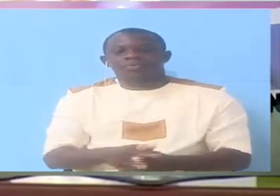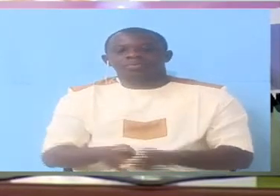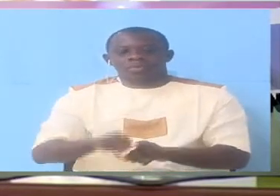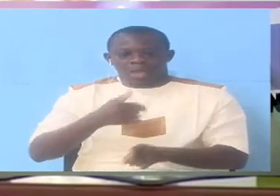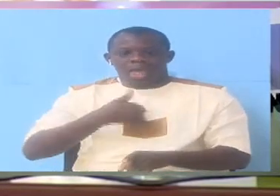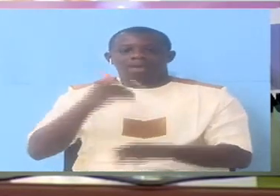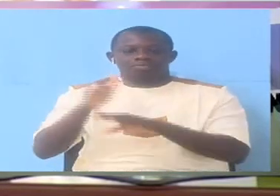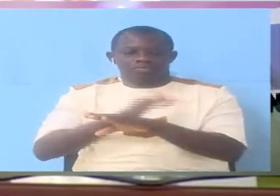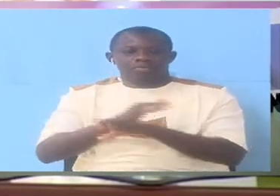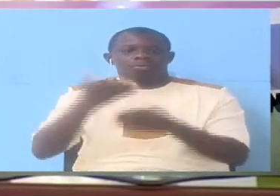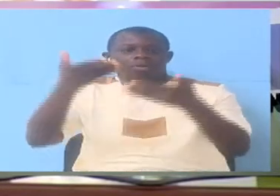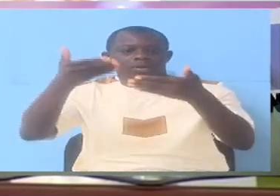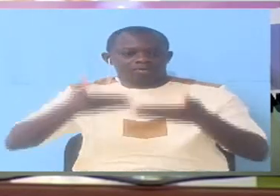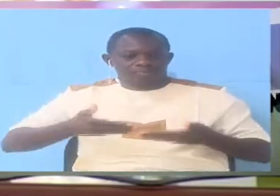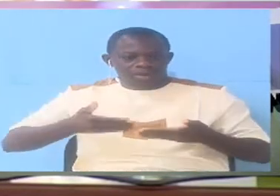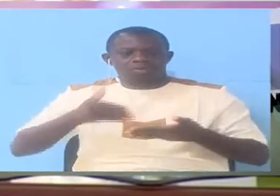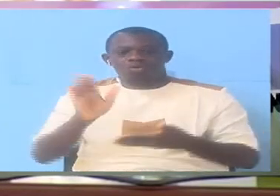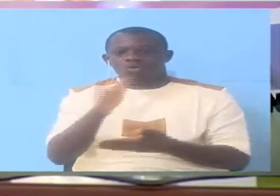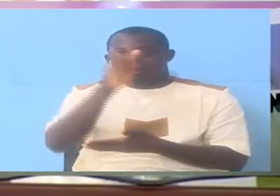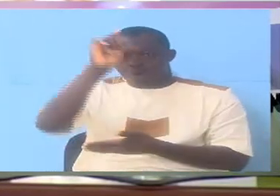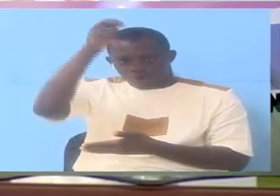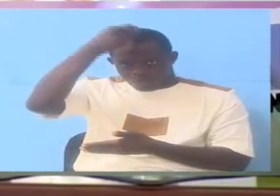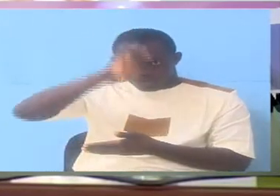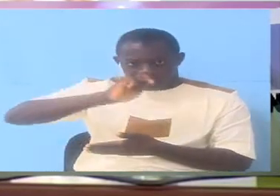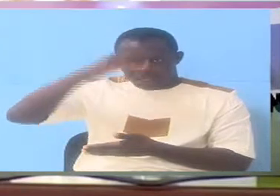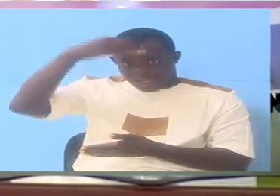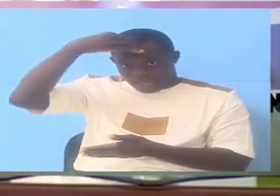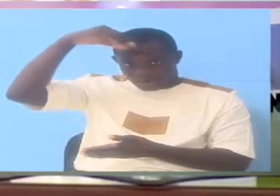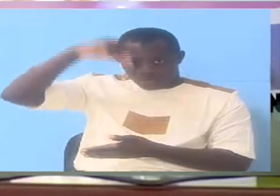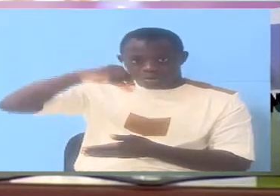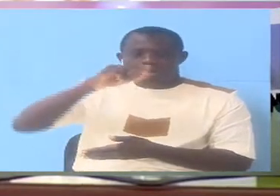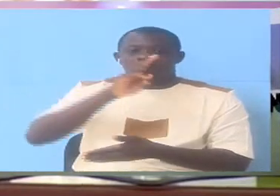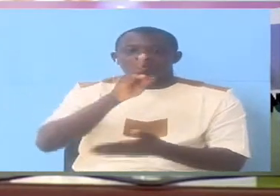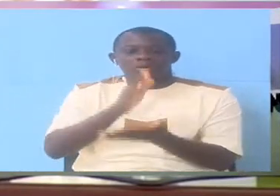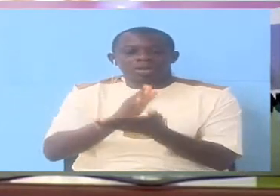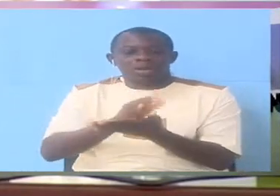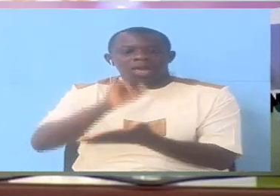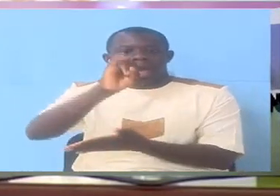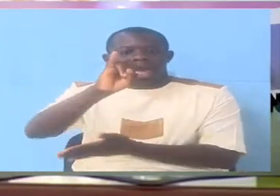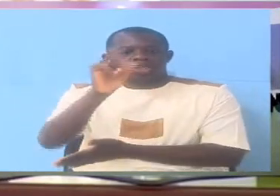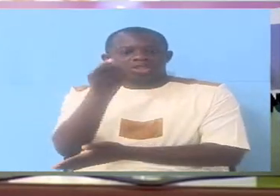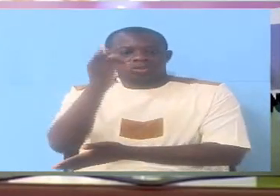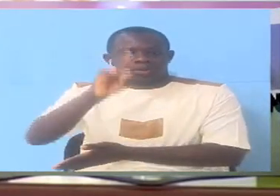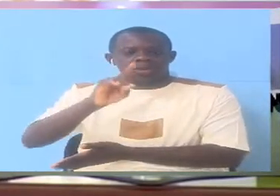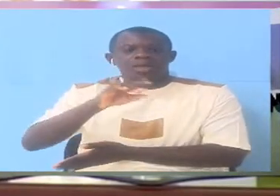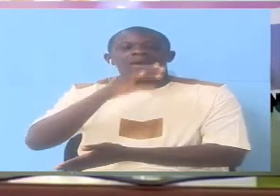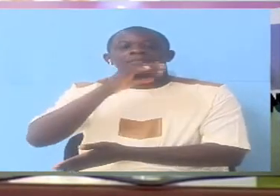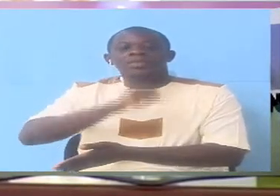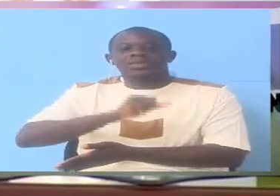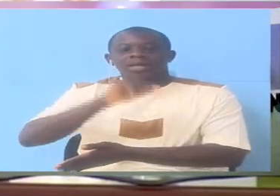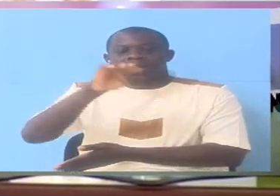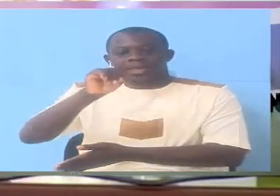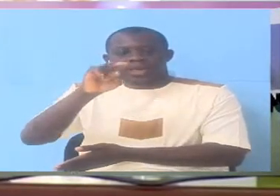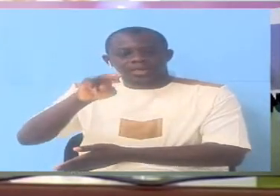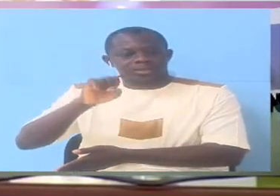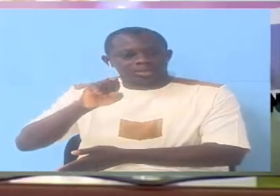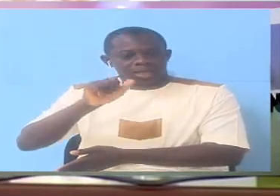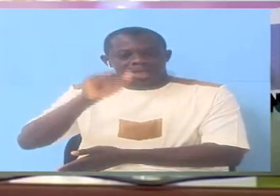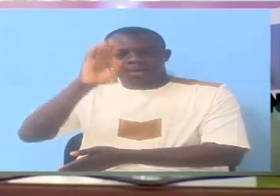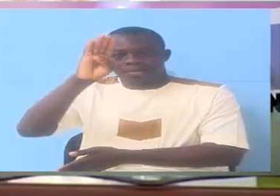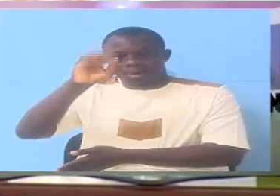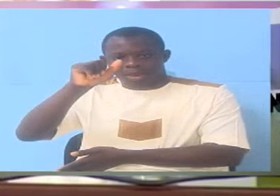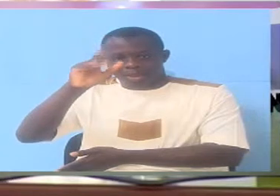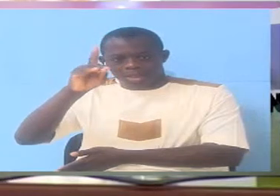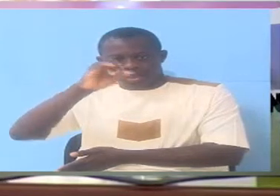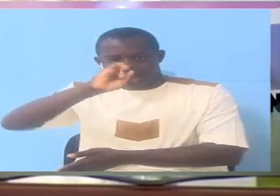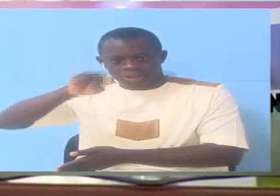I was invited to the police headquarters by the then IGP, Mr. Esa Baji, to come see him. Esa Baji nag di ka nga